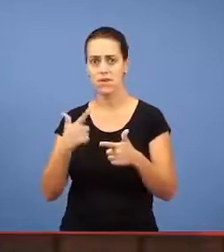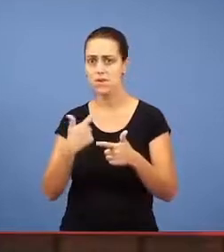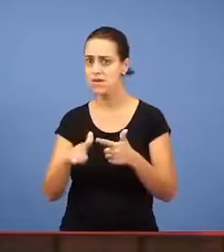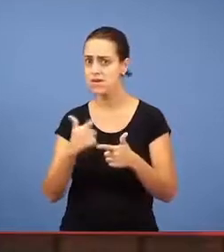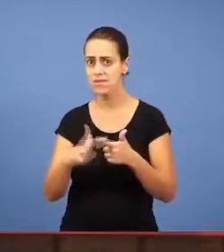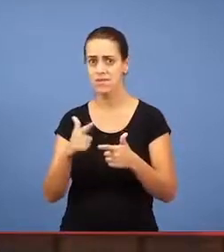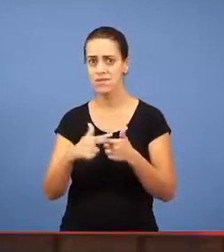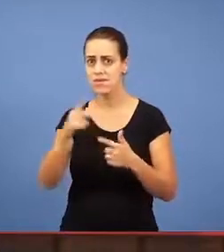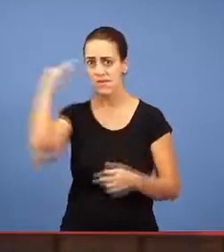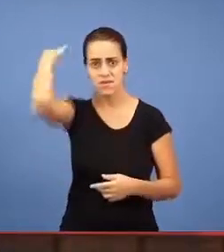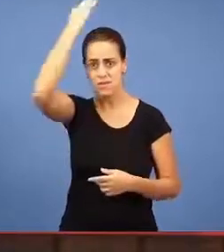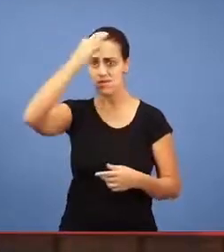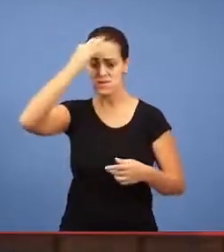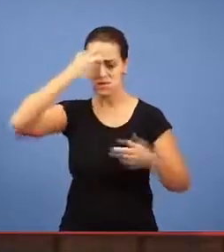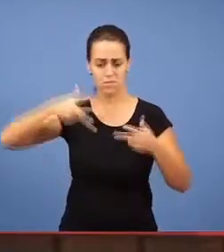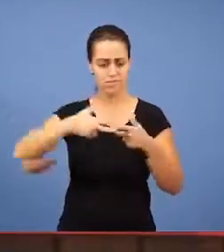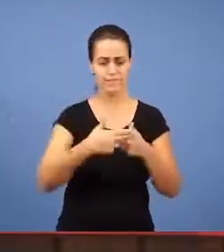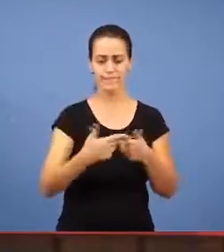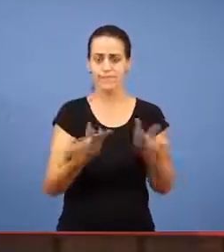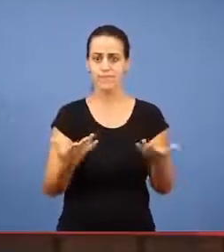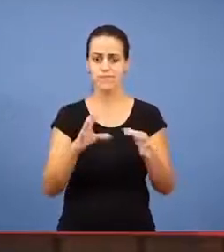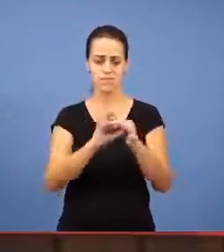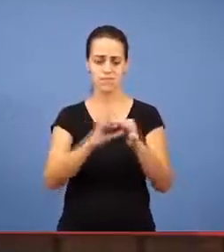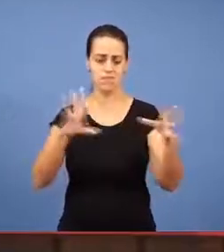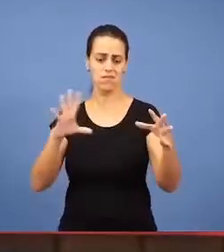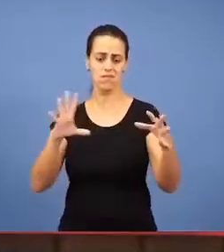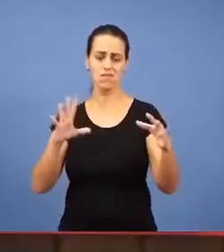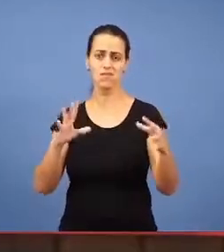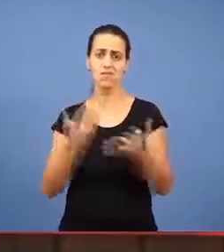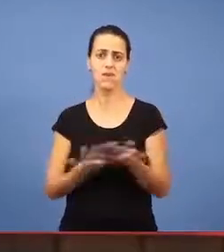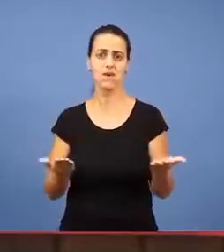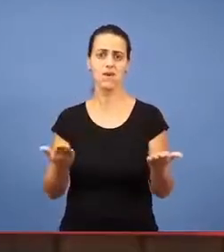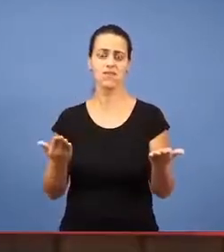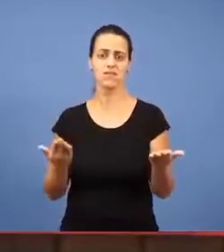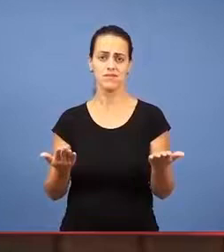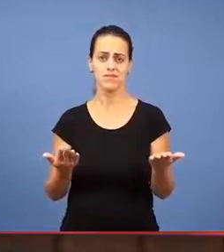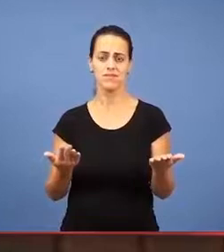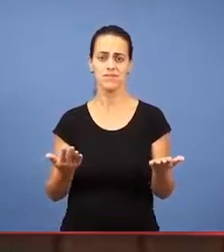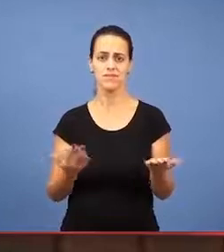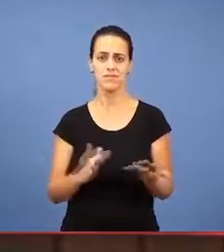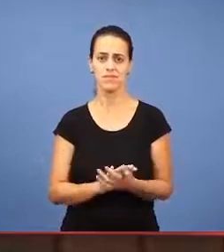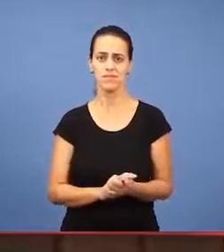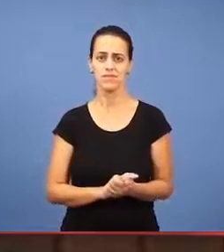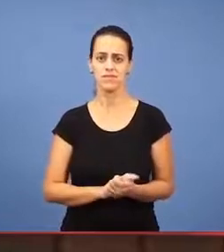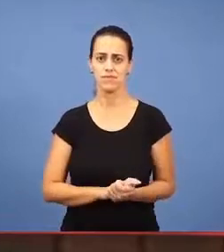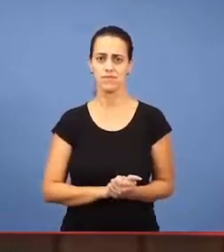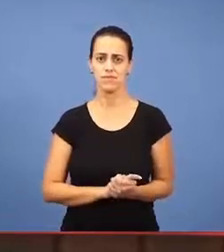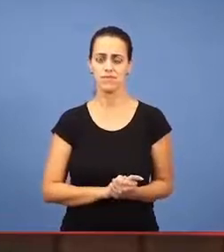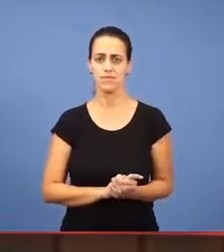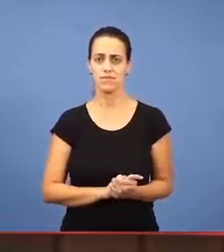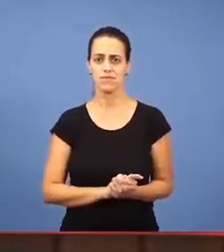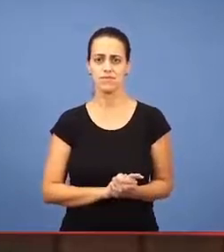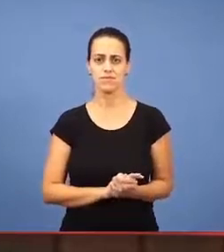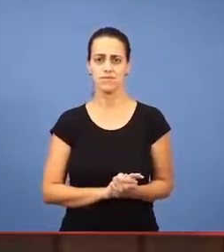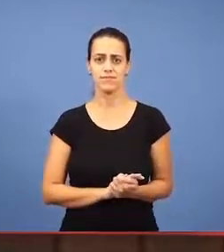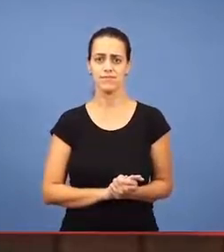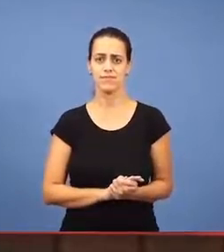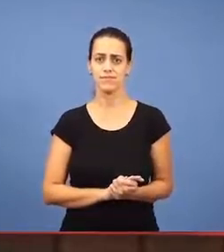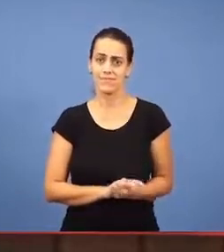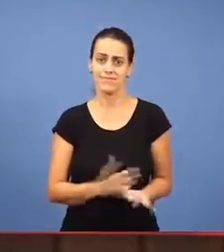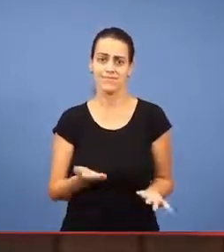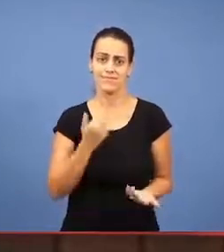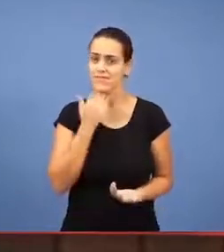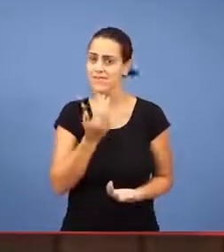the great problem is this. The Holy Spirit is in the situation here and between A and B.